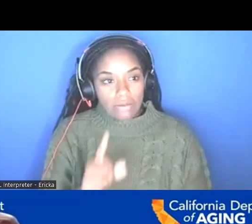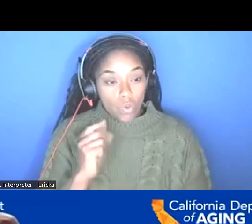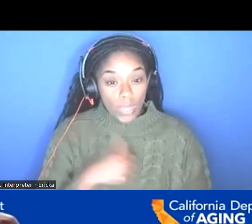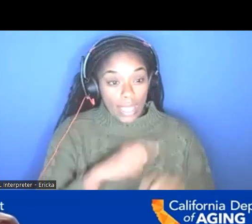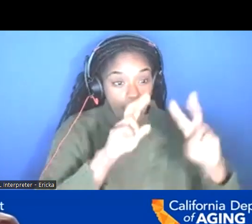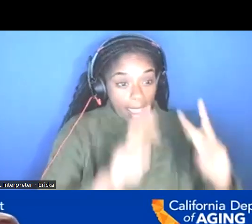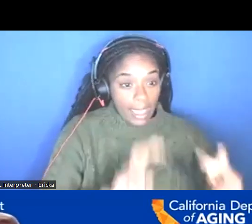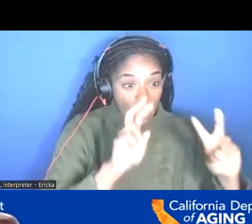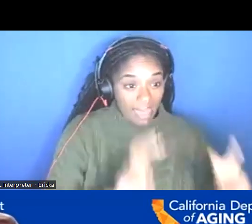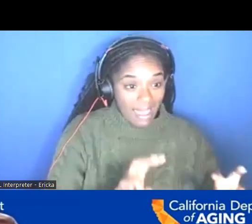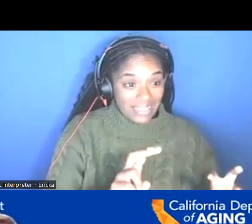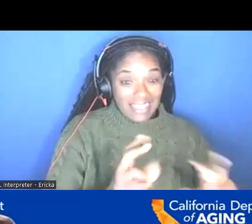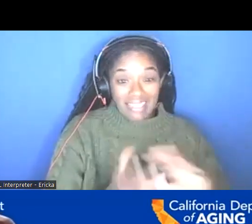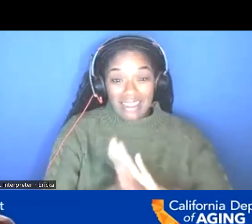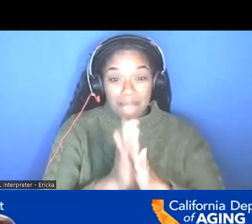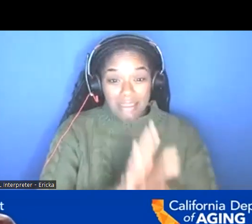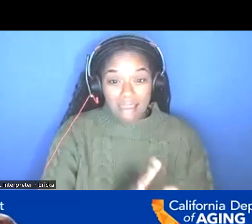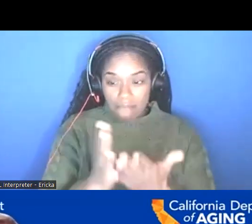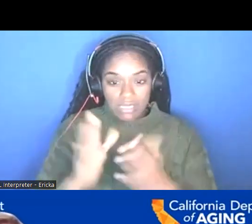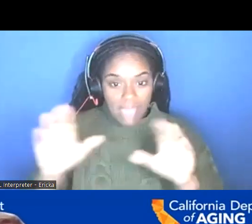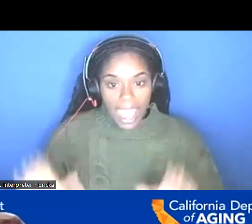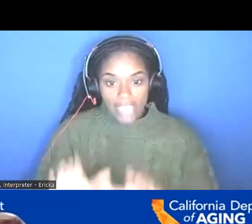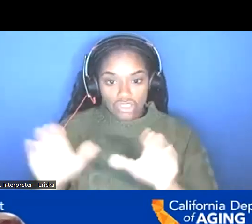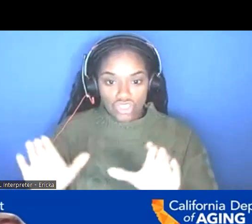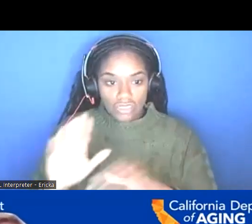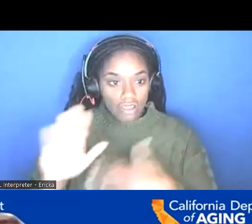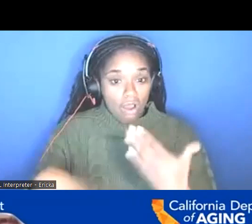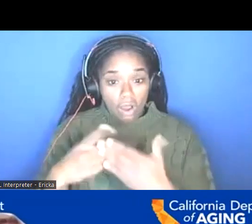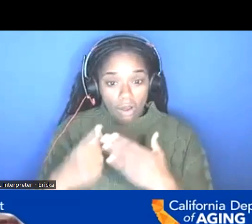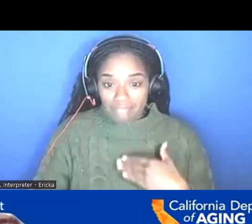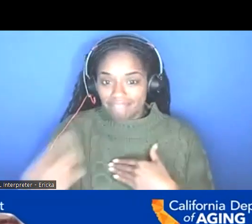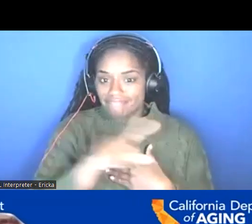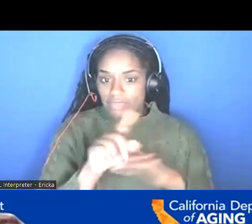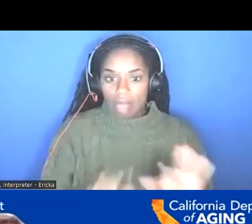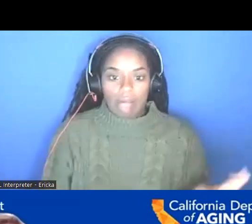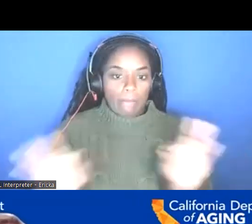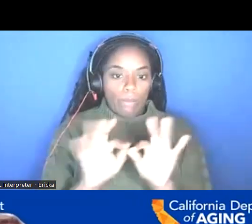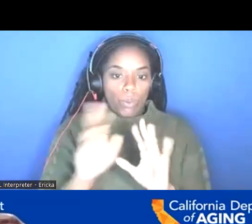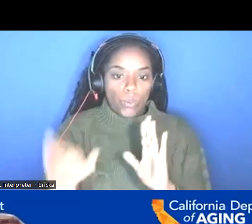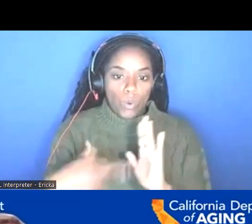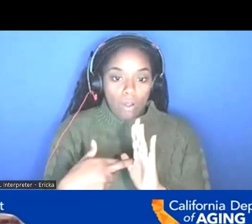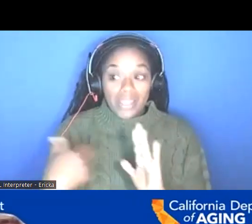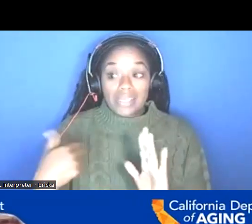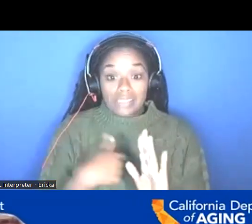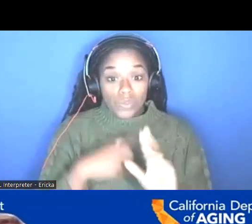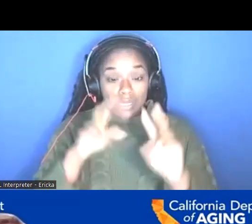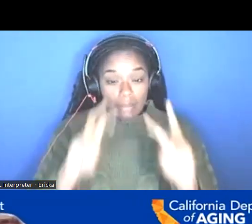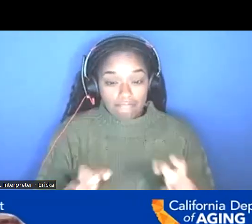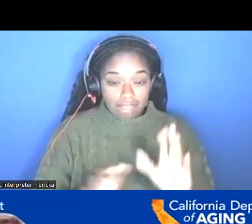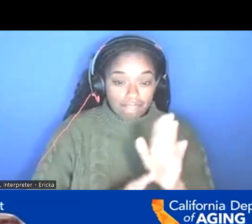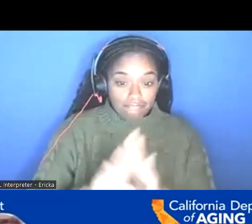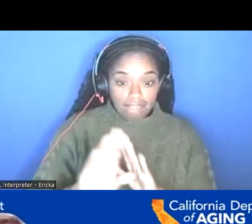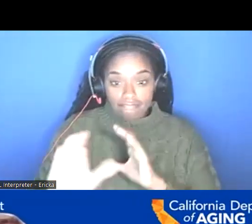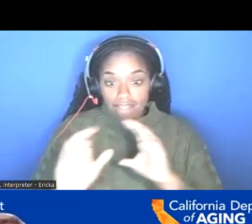And I think that all of you as stakeholders have such an important role to play in that, because as we analyze and develop the communications